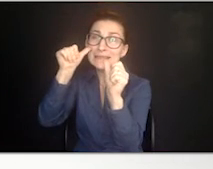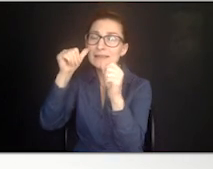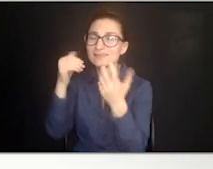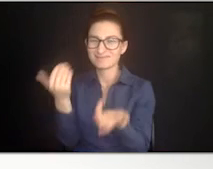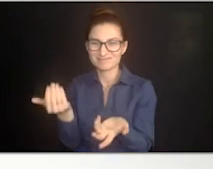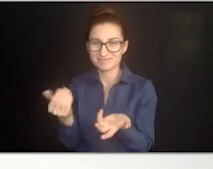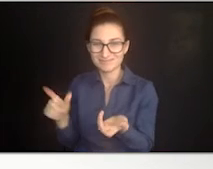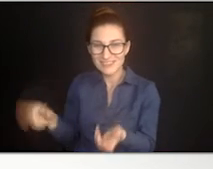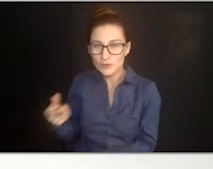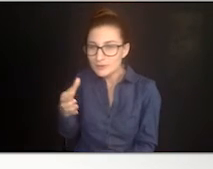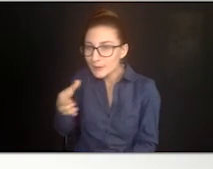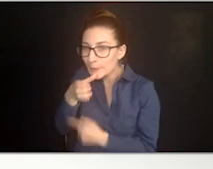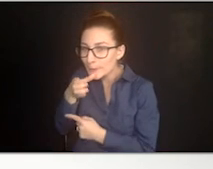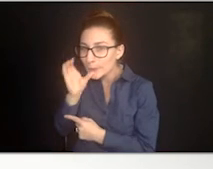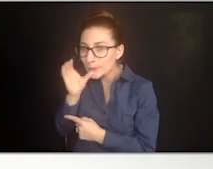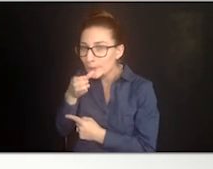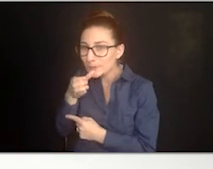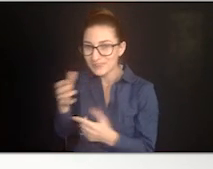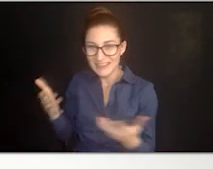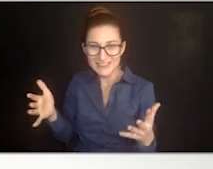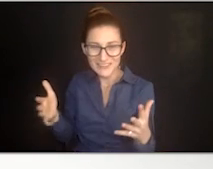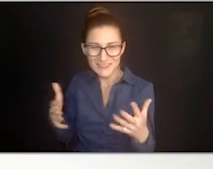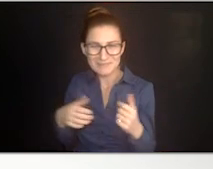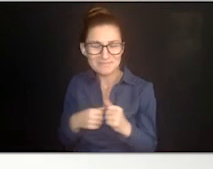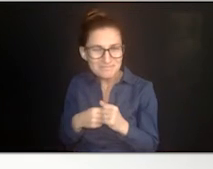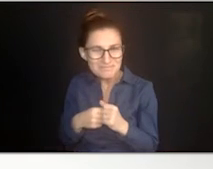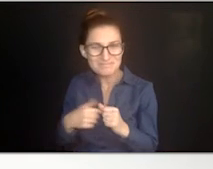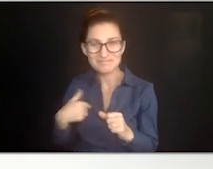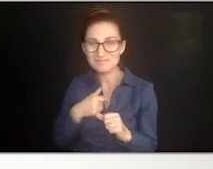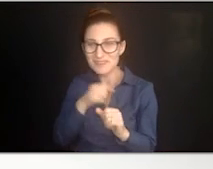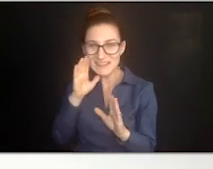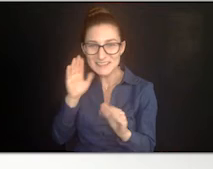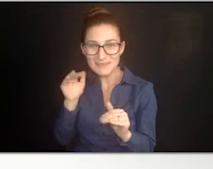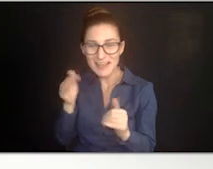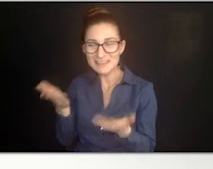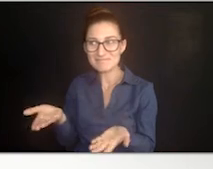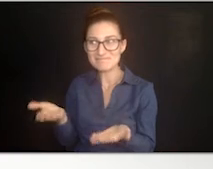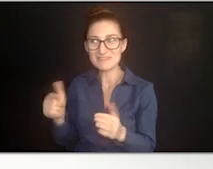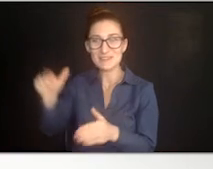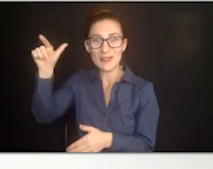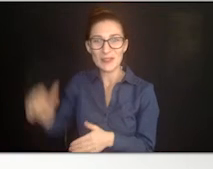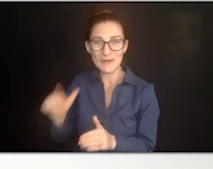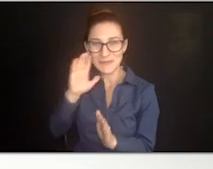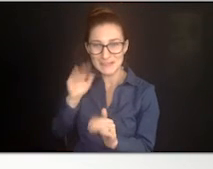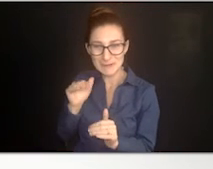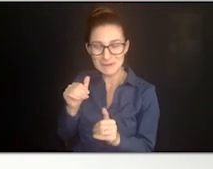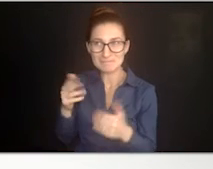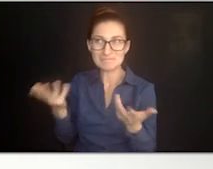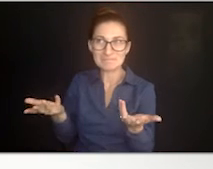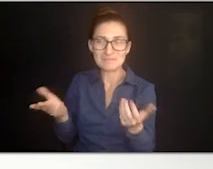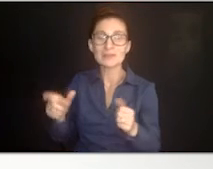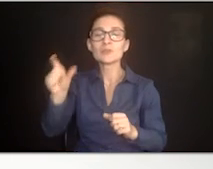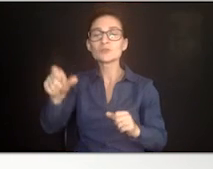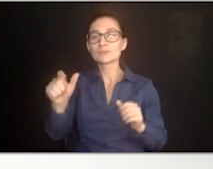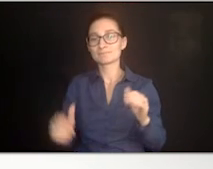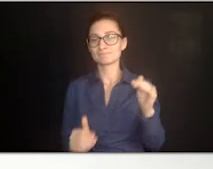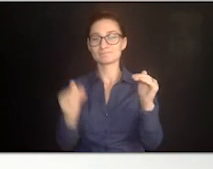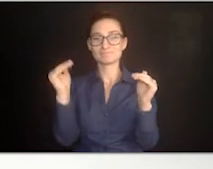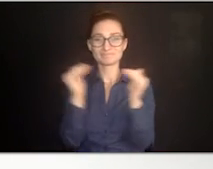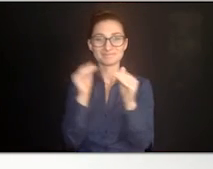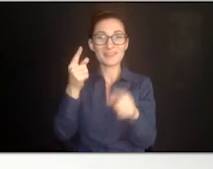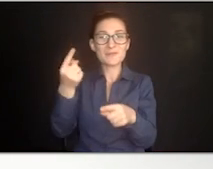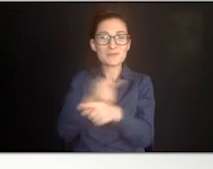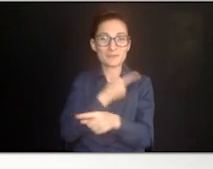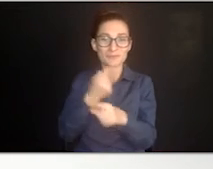could be just the simplest thing, like taking a drink. Well, we would expect him to take a drink. Have appropriate expectations for